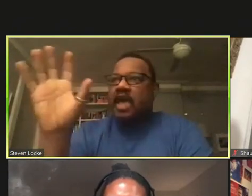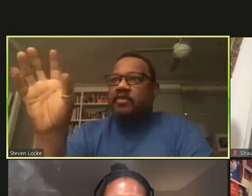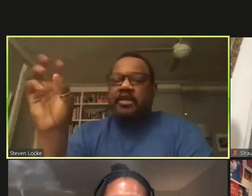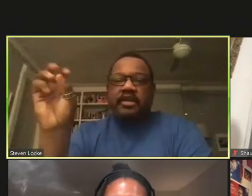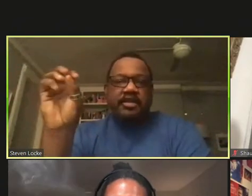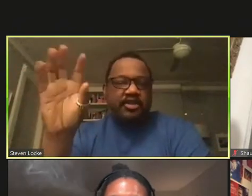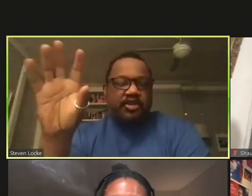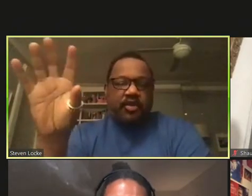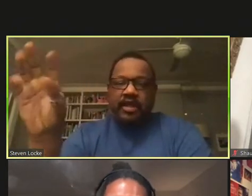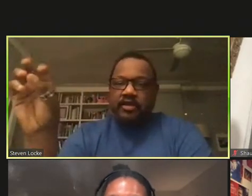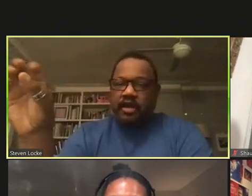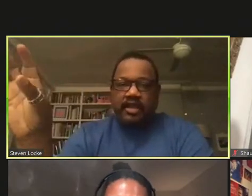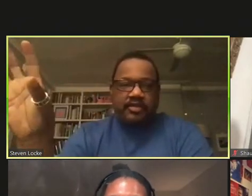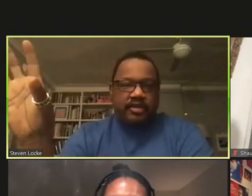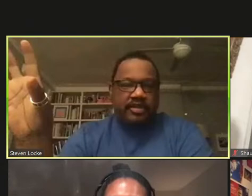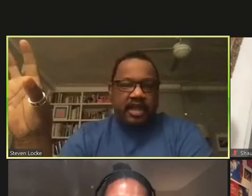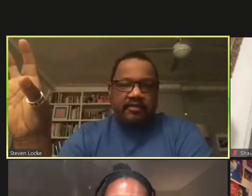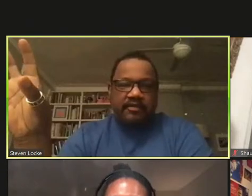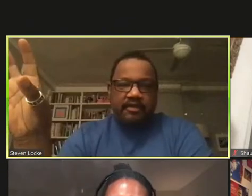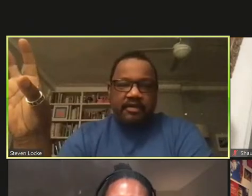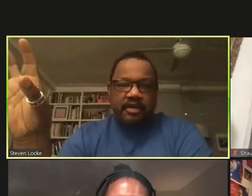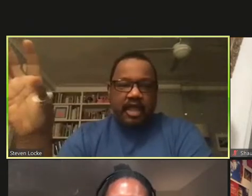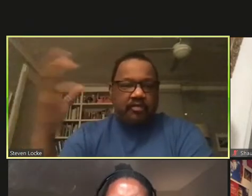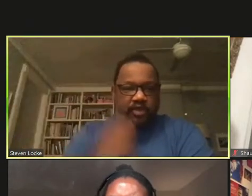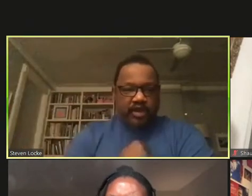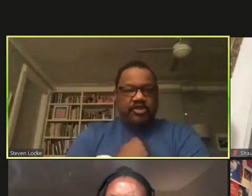decoration and happiness and joy and all that sort of stuff,